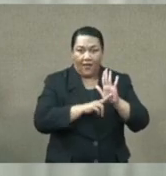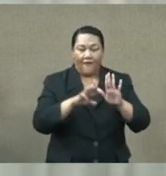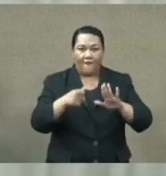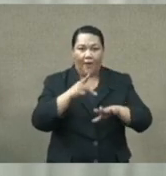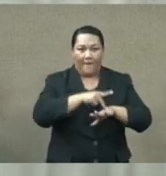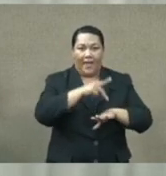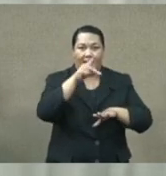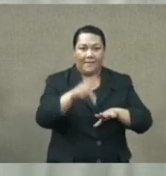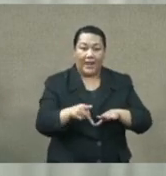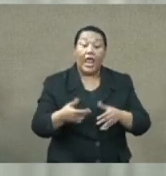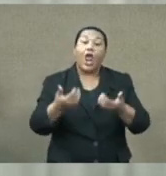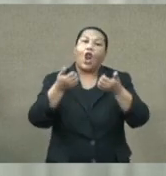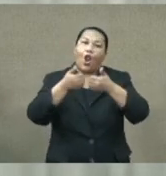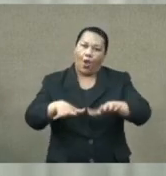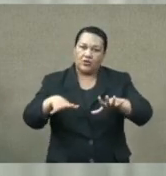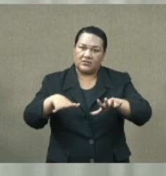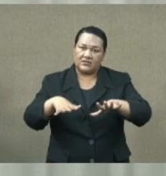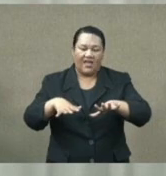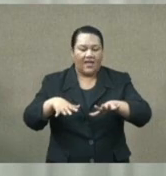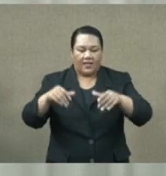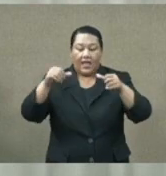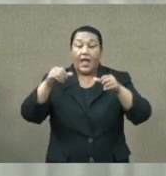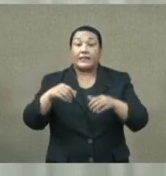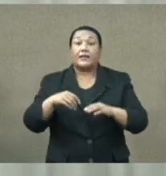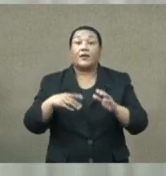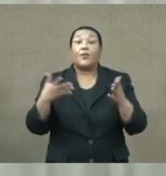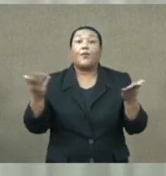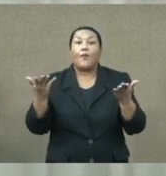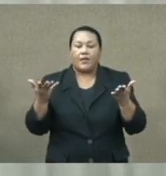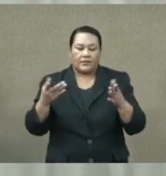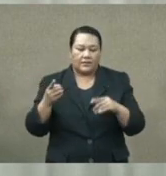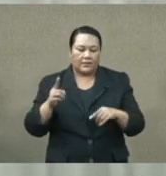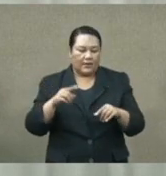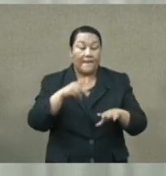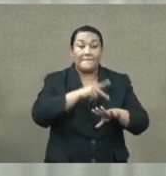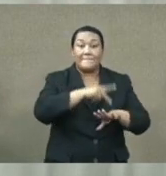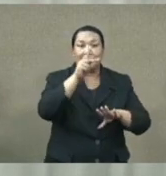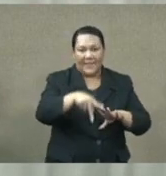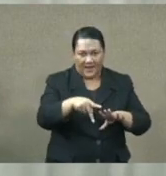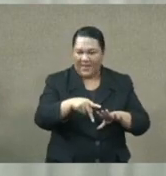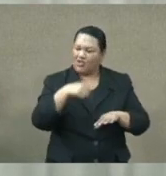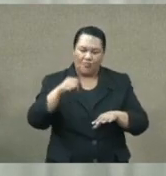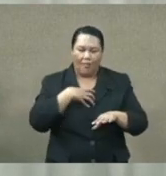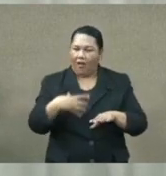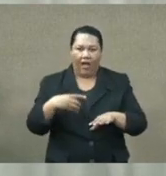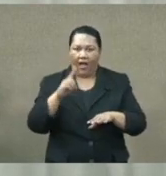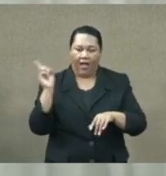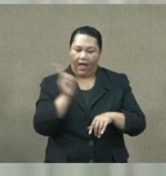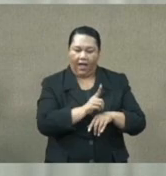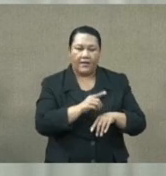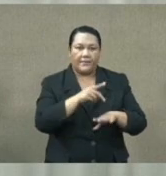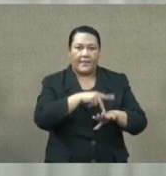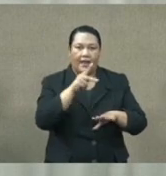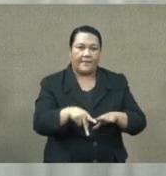parliament. Mr. Bainimarama then declared that Mr. Syed Kayyum would operate politically outside of